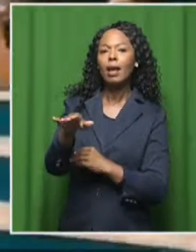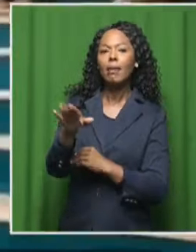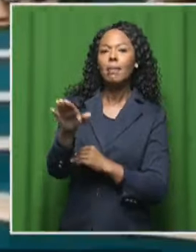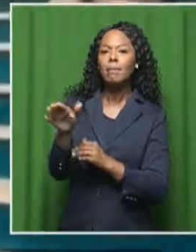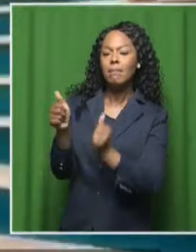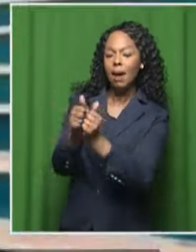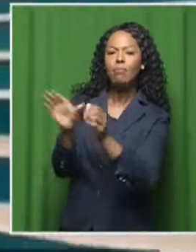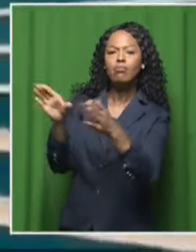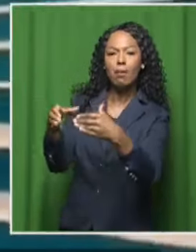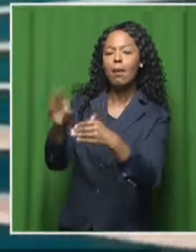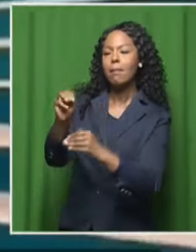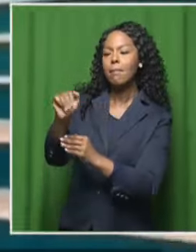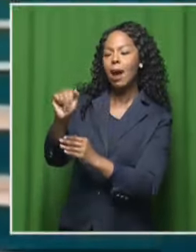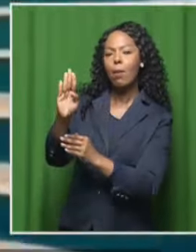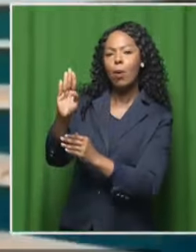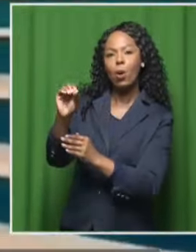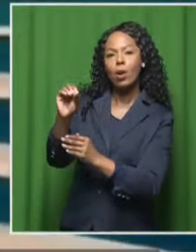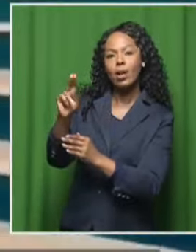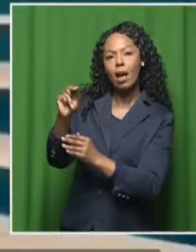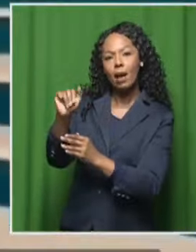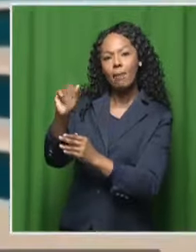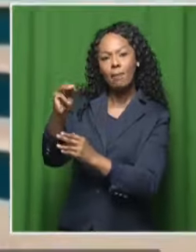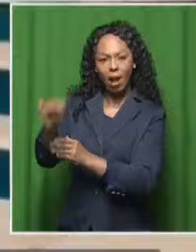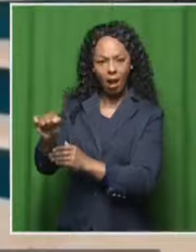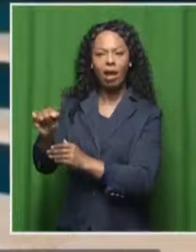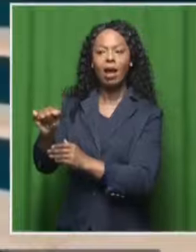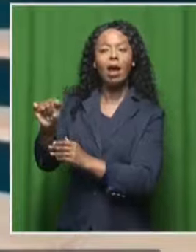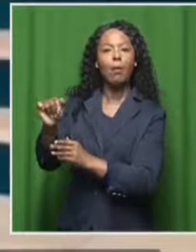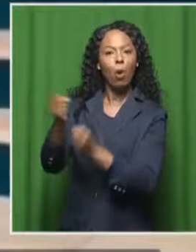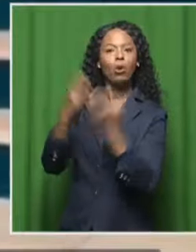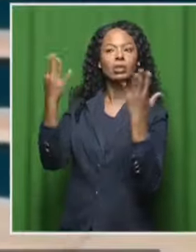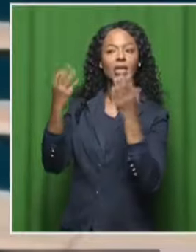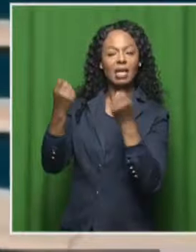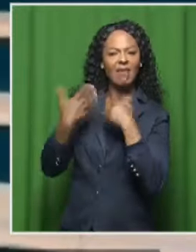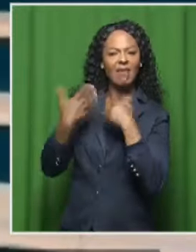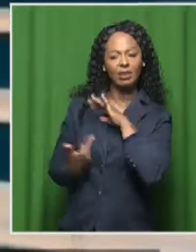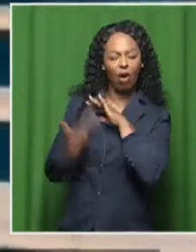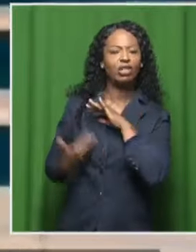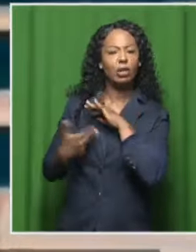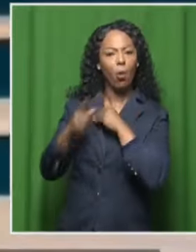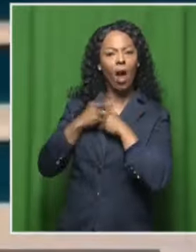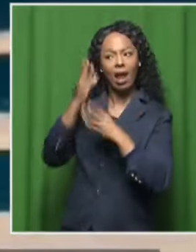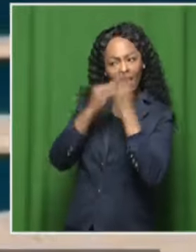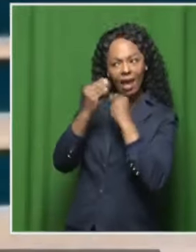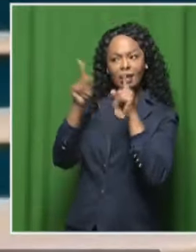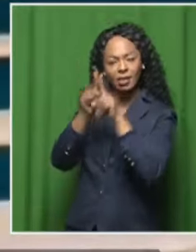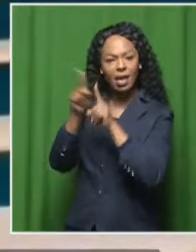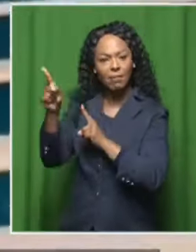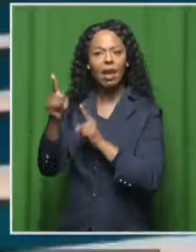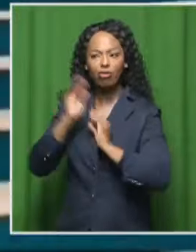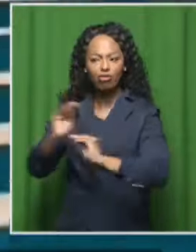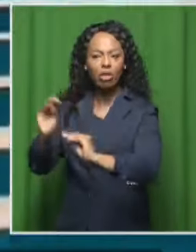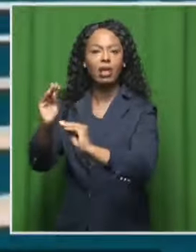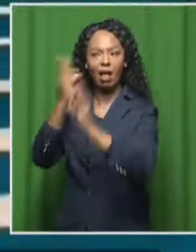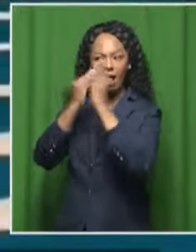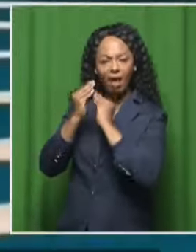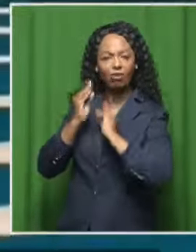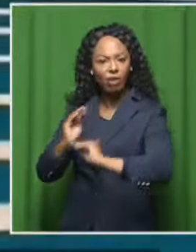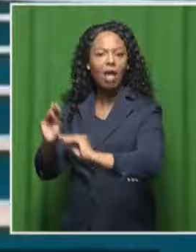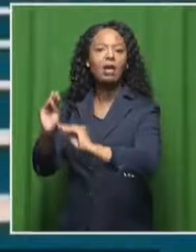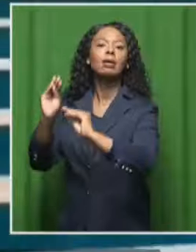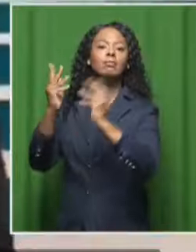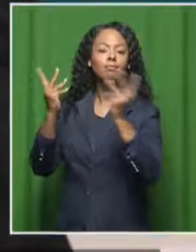Those guys, they inspired me, and they were lovely to meet me because we learn from each other. As you see, they are doing abstract